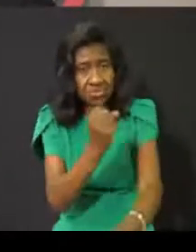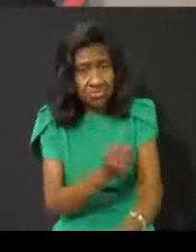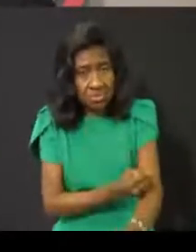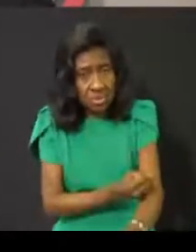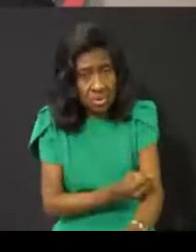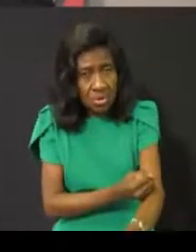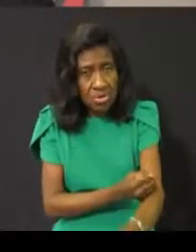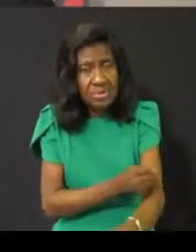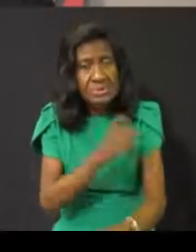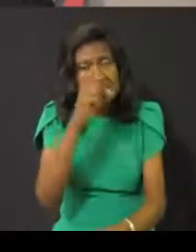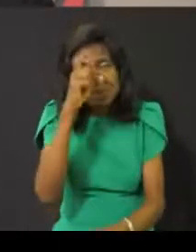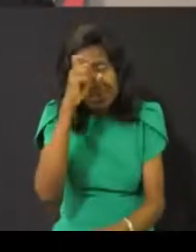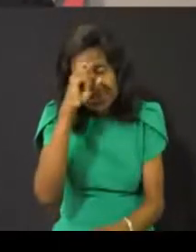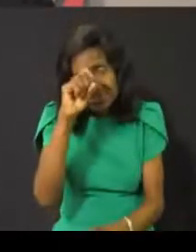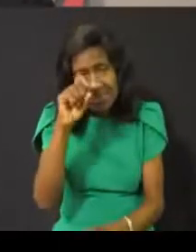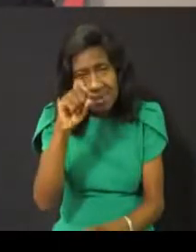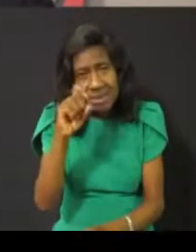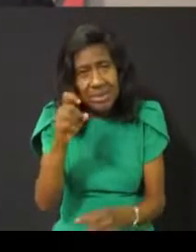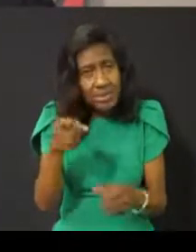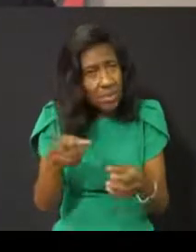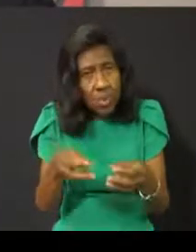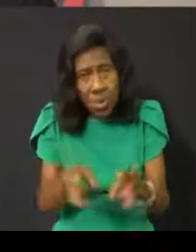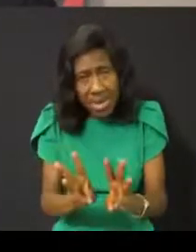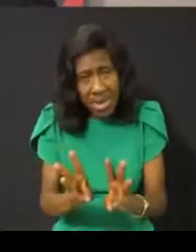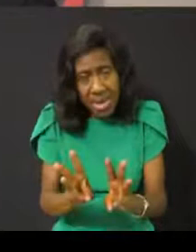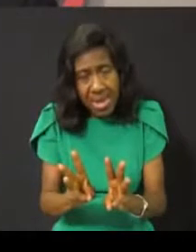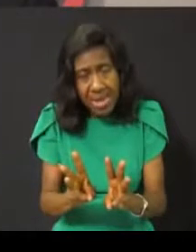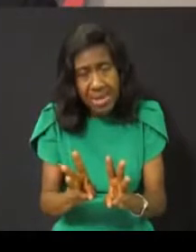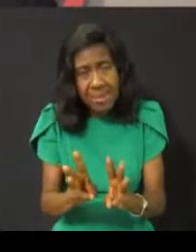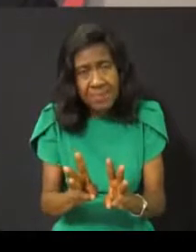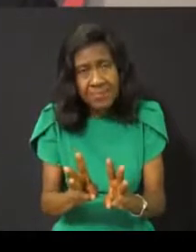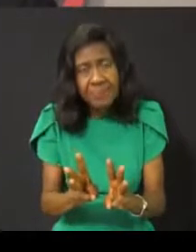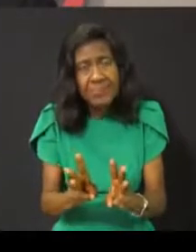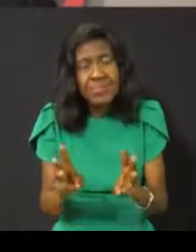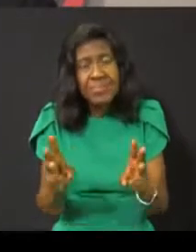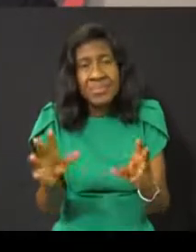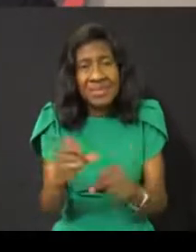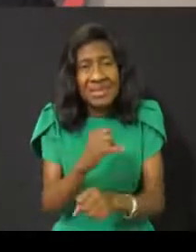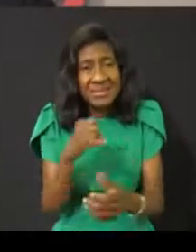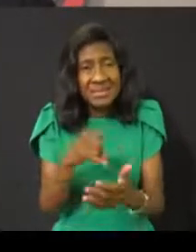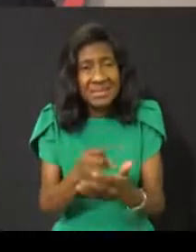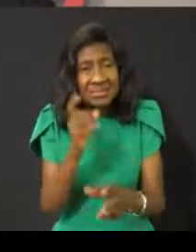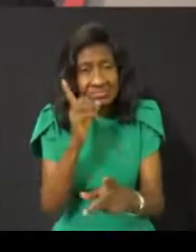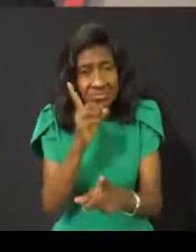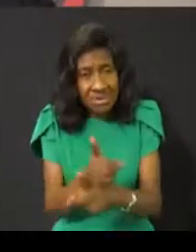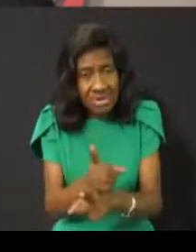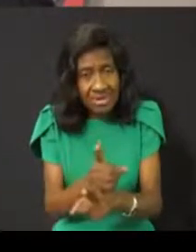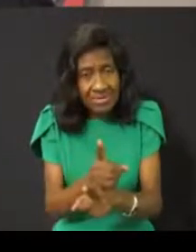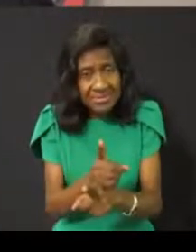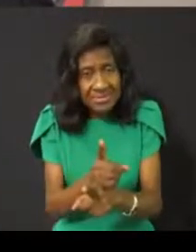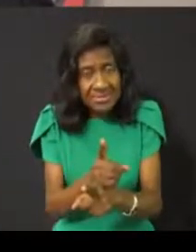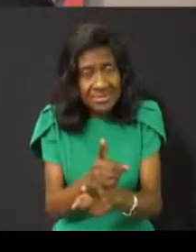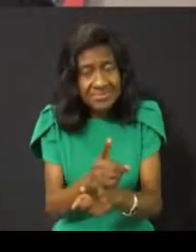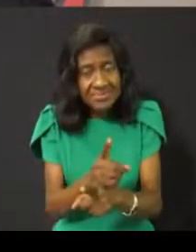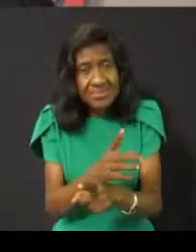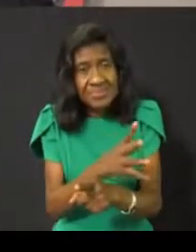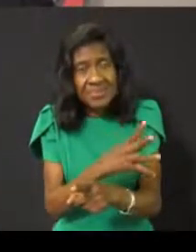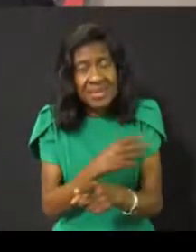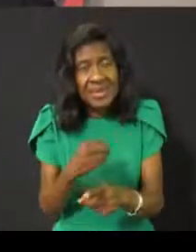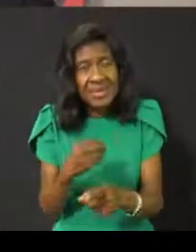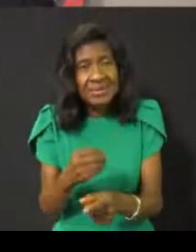sensible, pragmatic, safe approach. Getting the balance right of reducing prevention